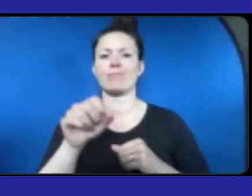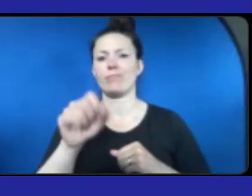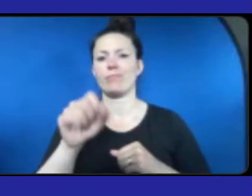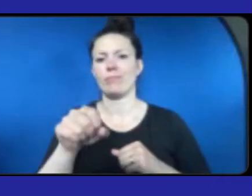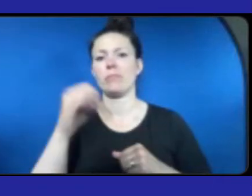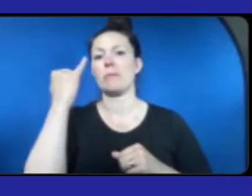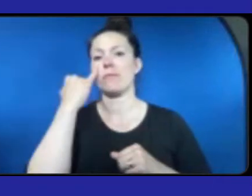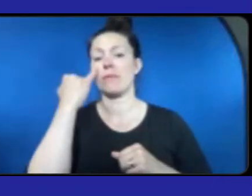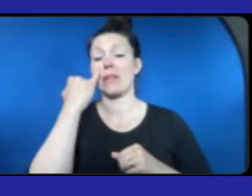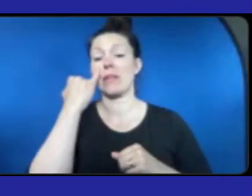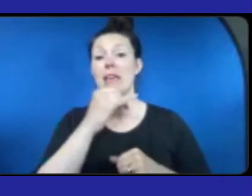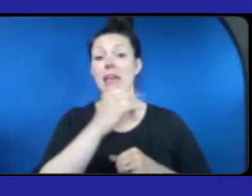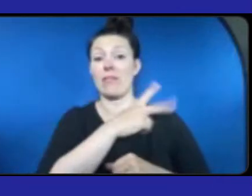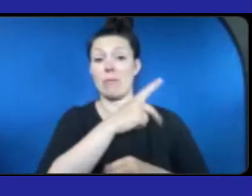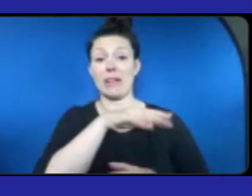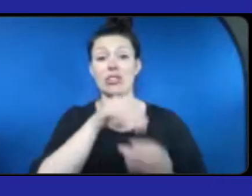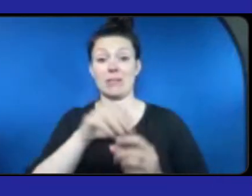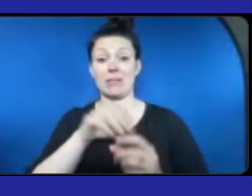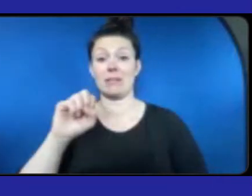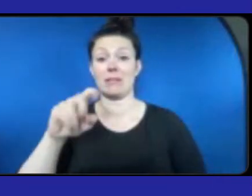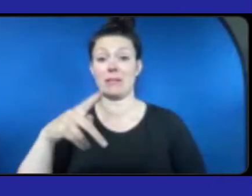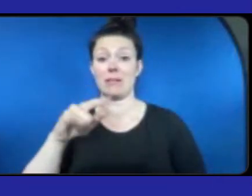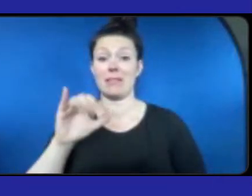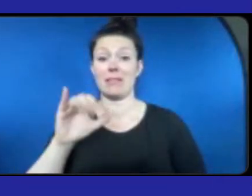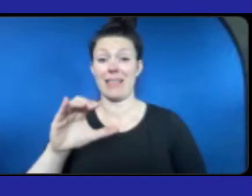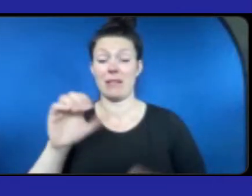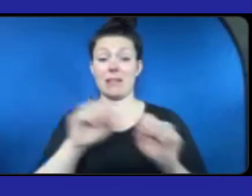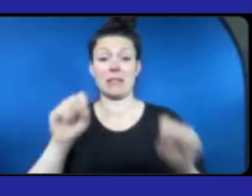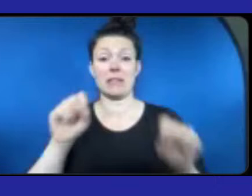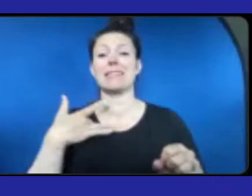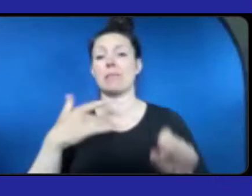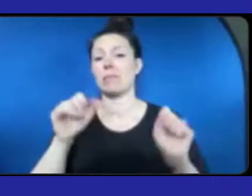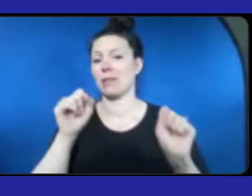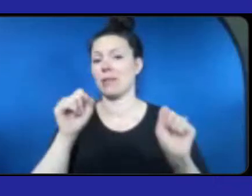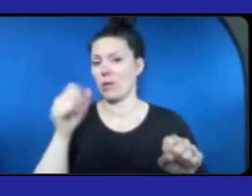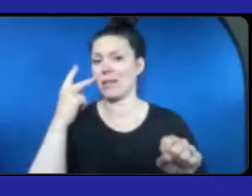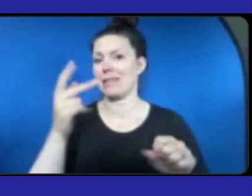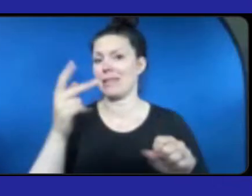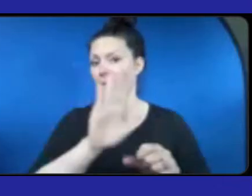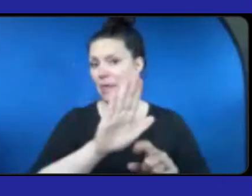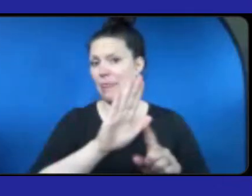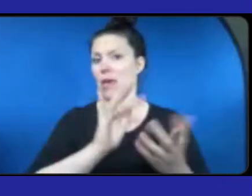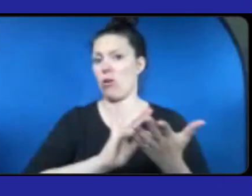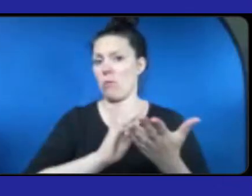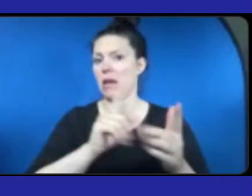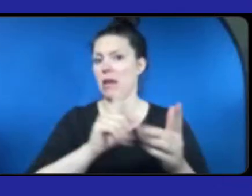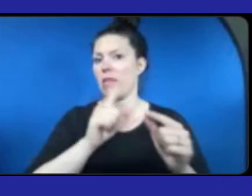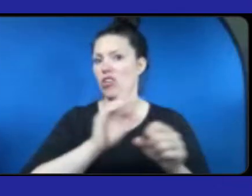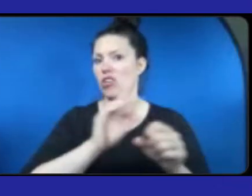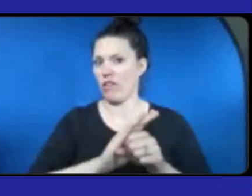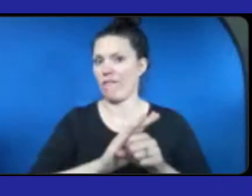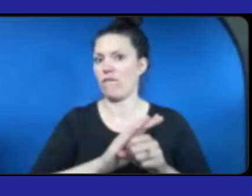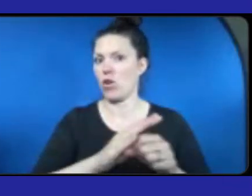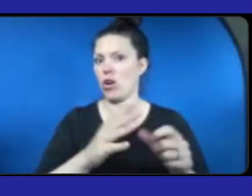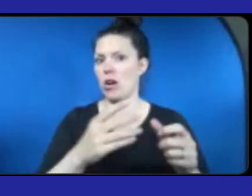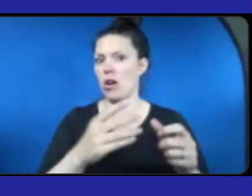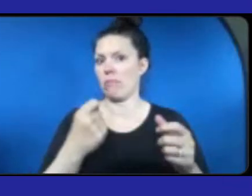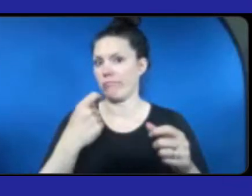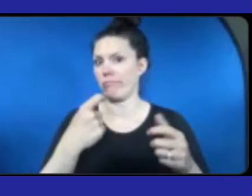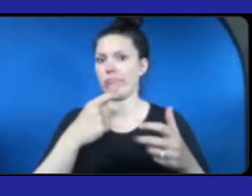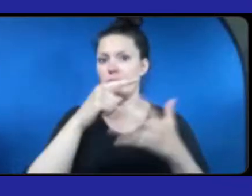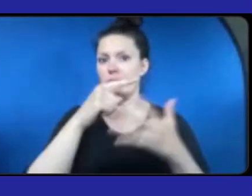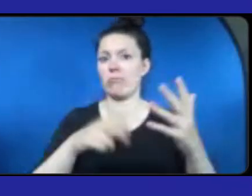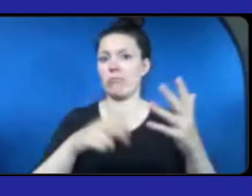an Epic system, we can often see their medications and verify. You also have the option of calling the pharmacy to